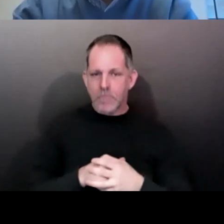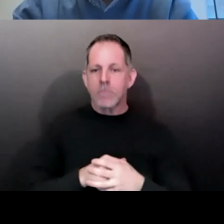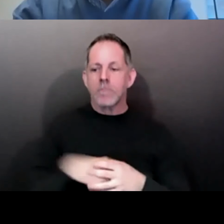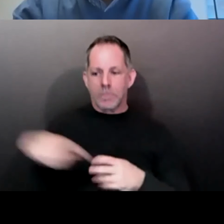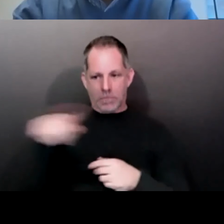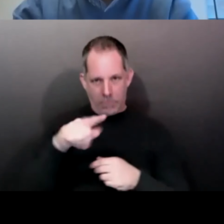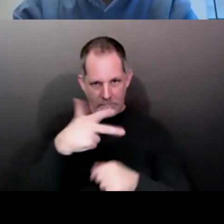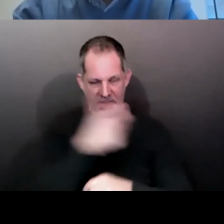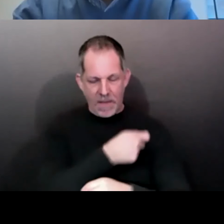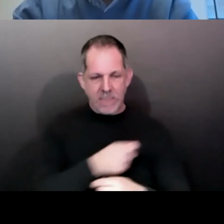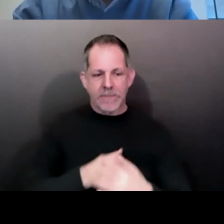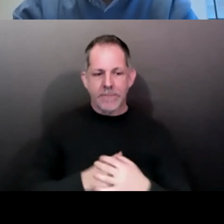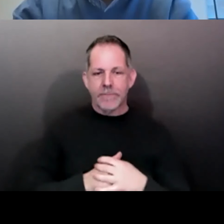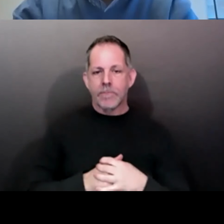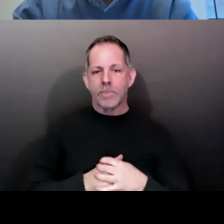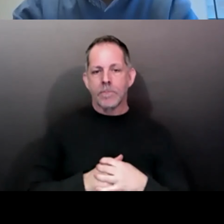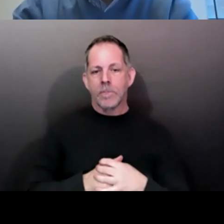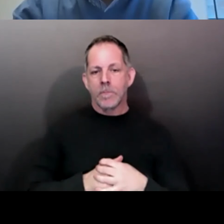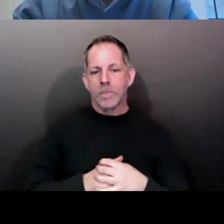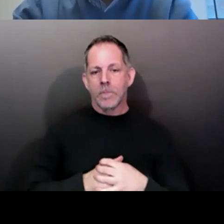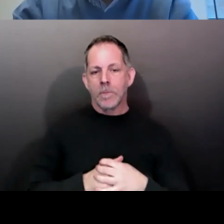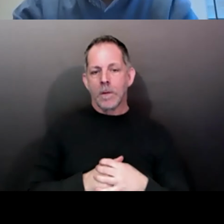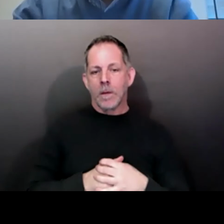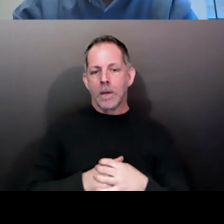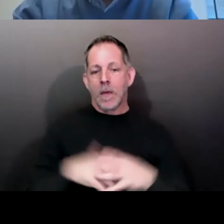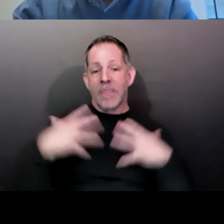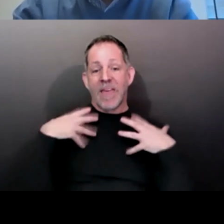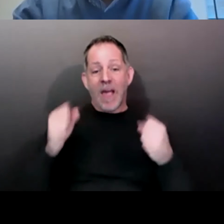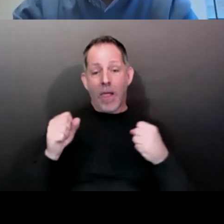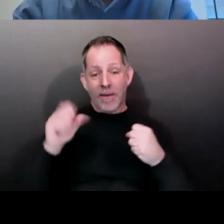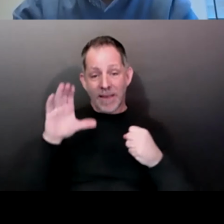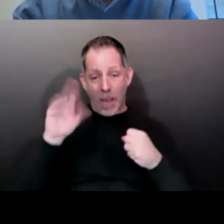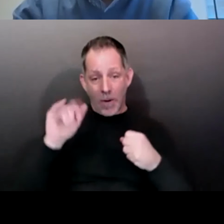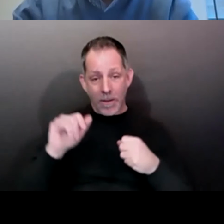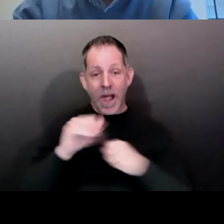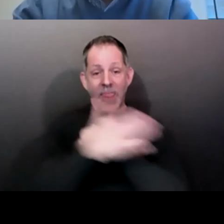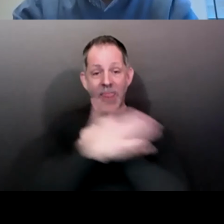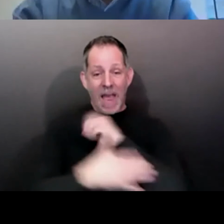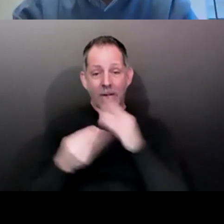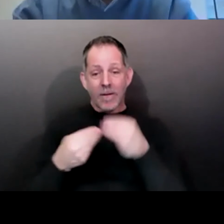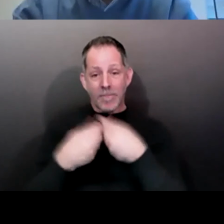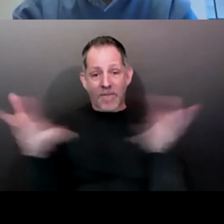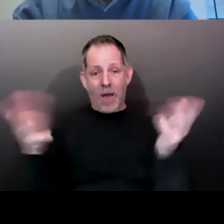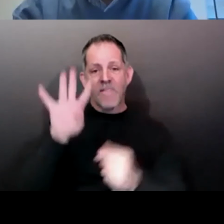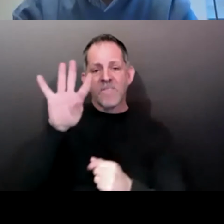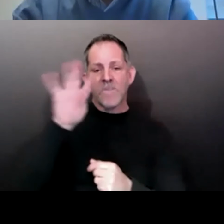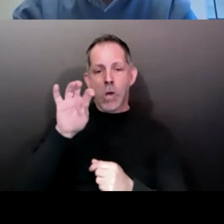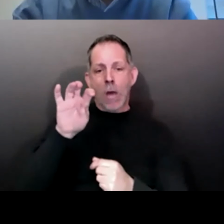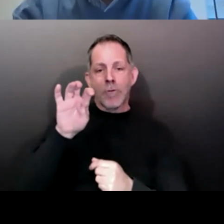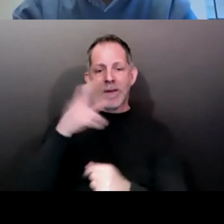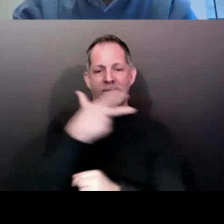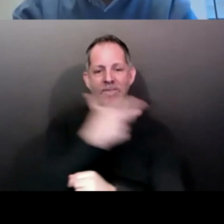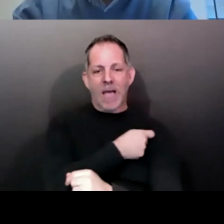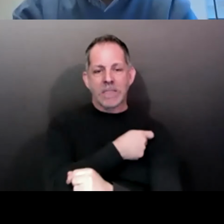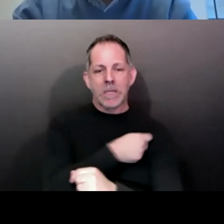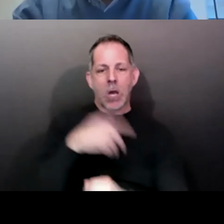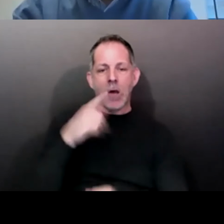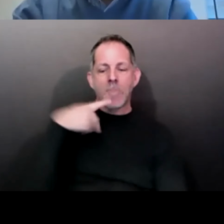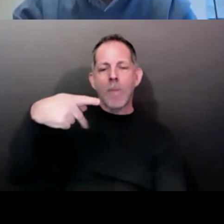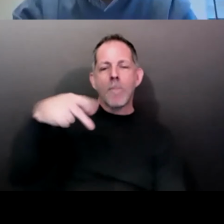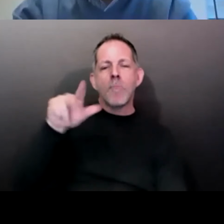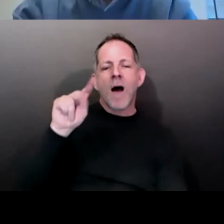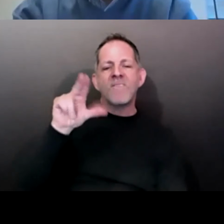county provided about 400 vaccines to Providence Regional Medical Center to help with BIPOC-centered